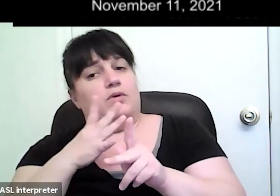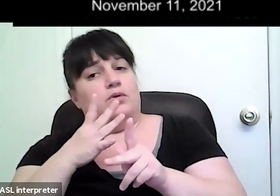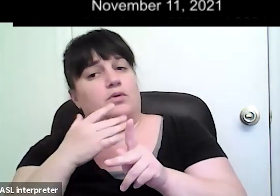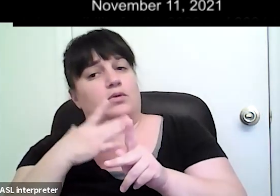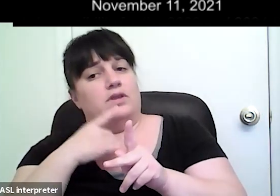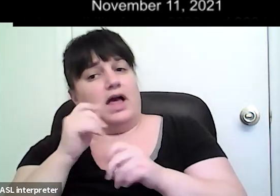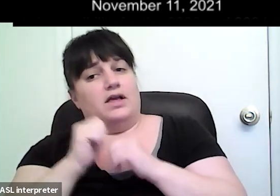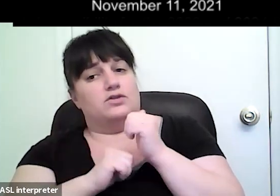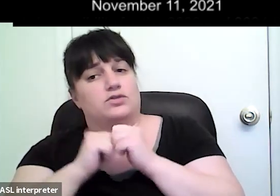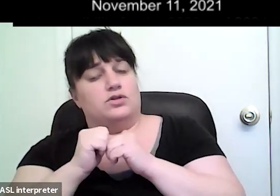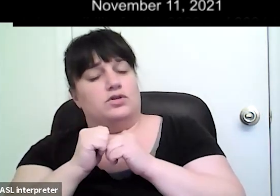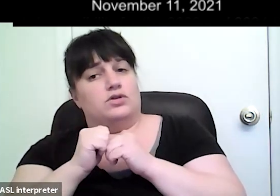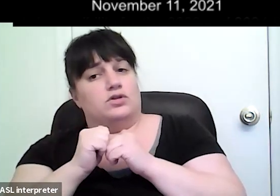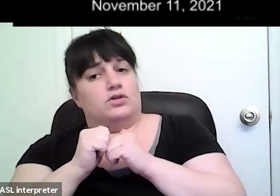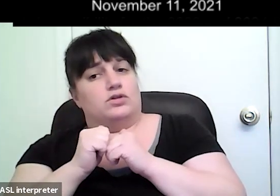structured